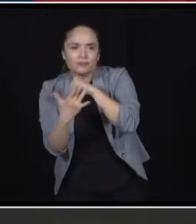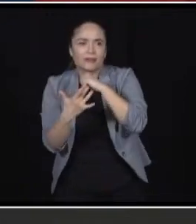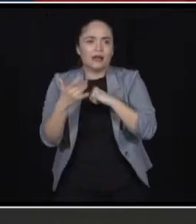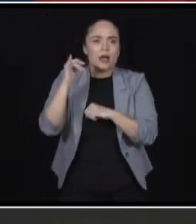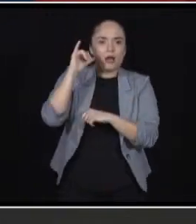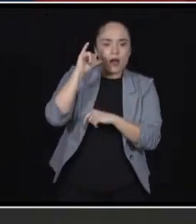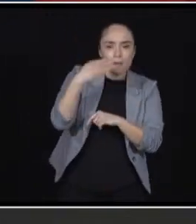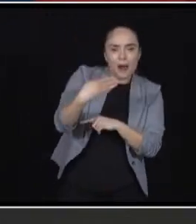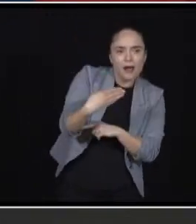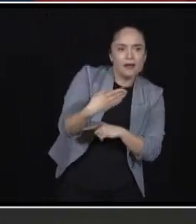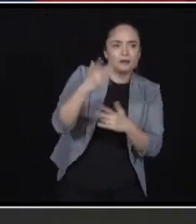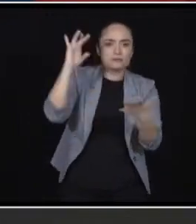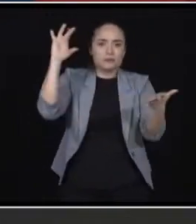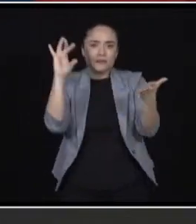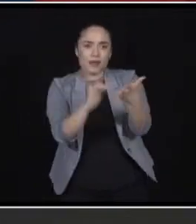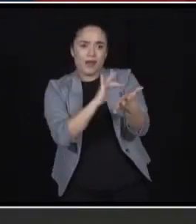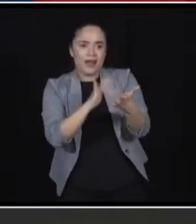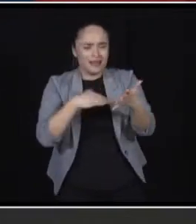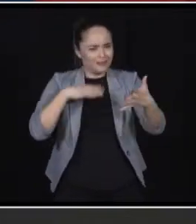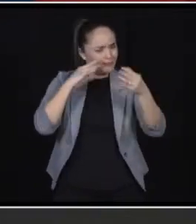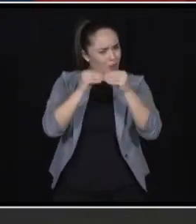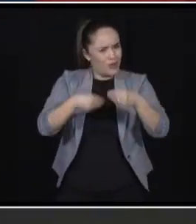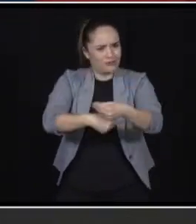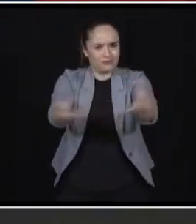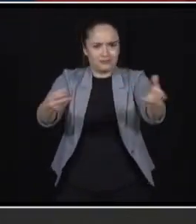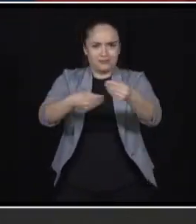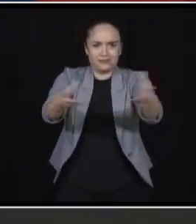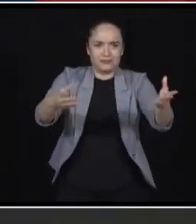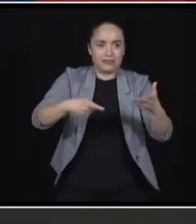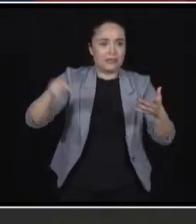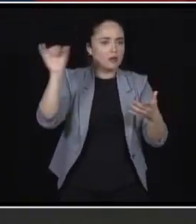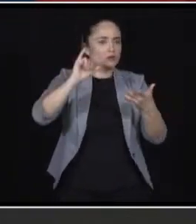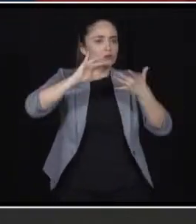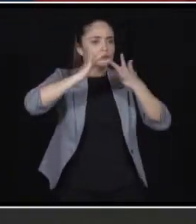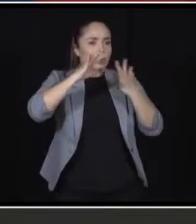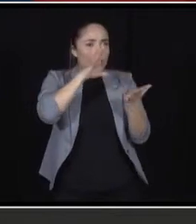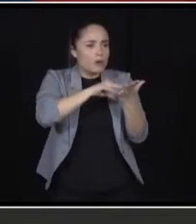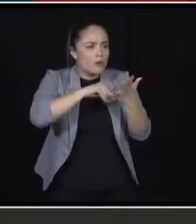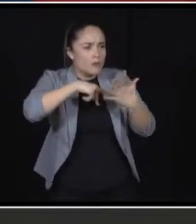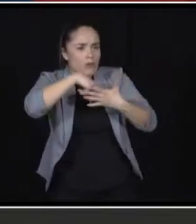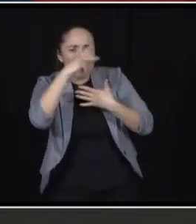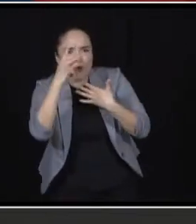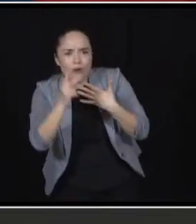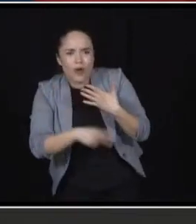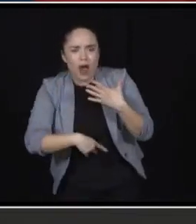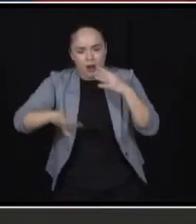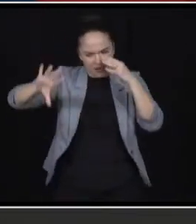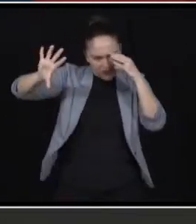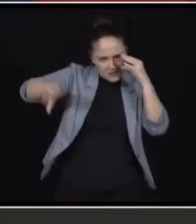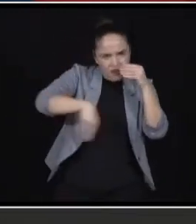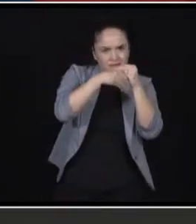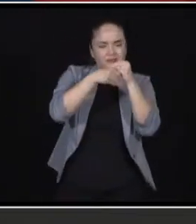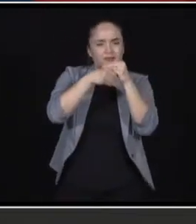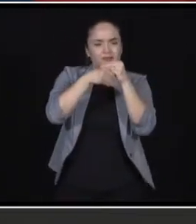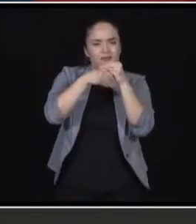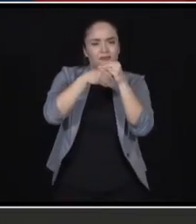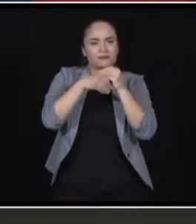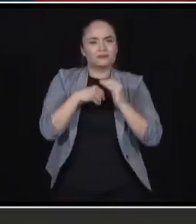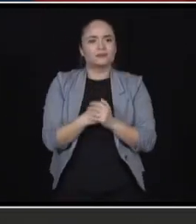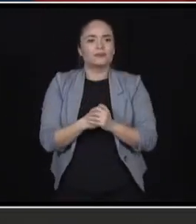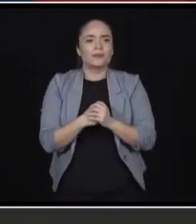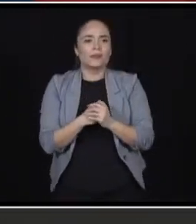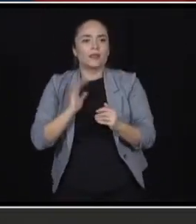online learning program precisely for these tough, regrettable circumstances where we have to make this pivot. And so our province is better off for